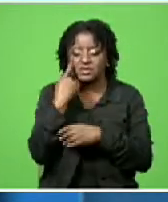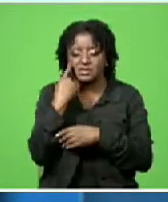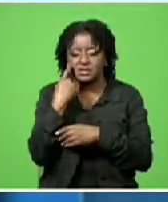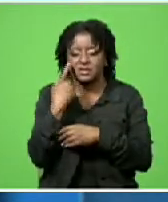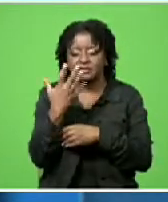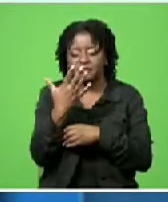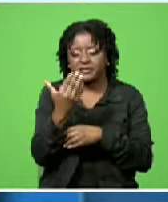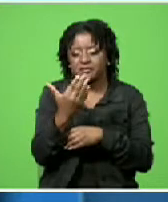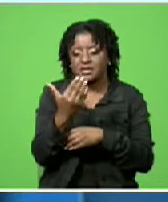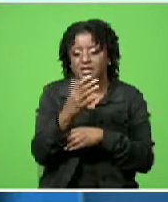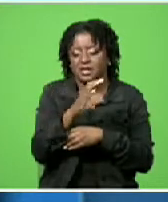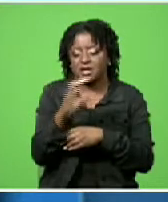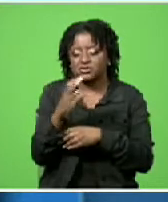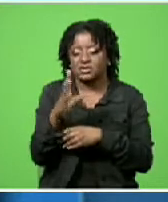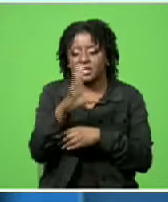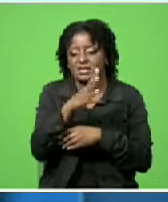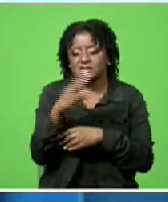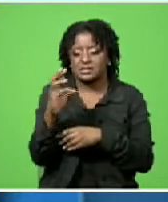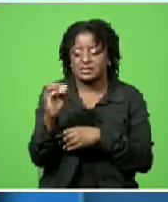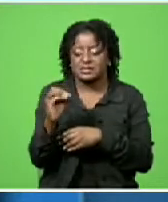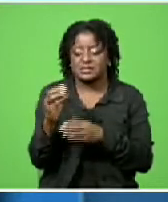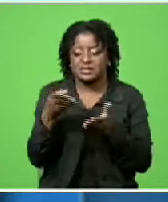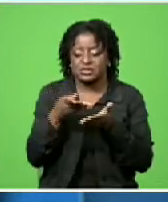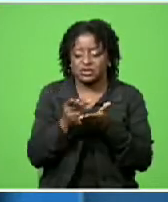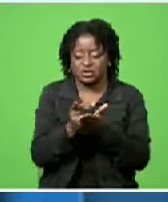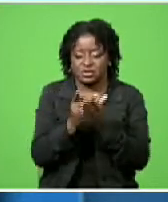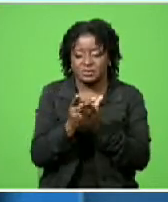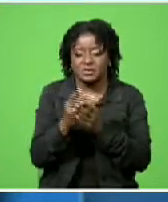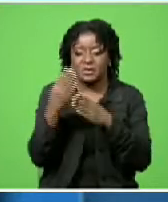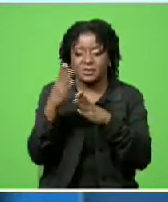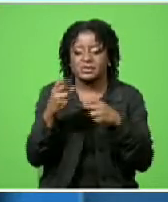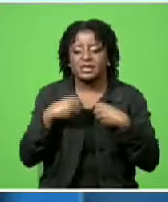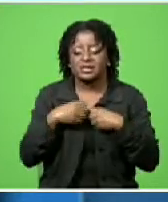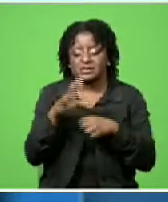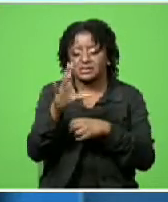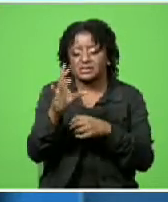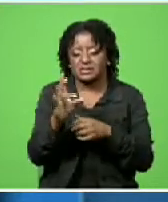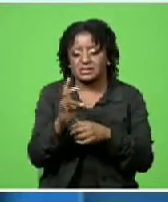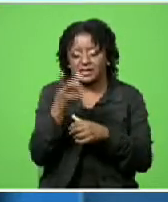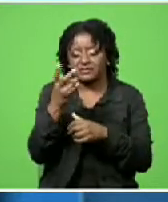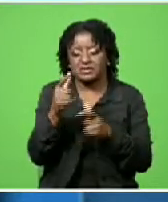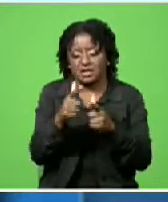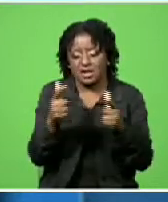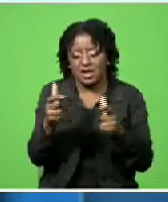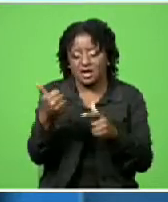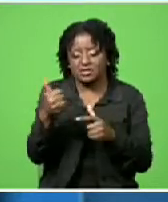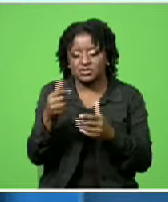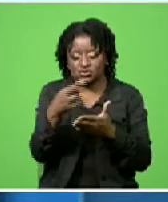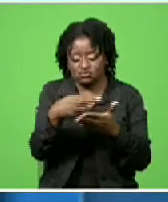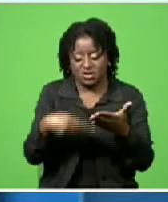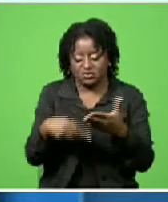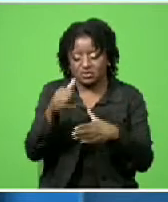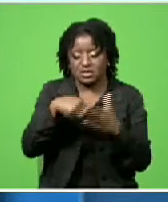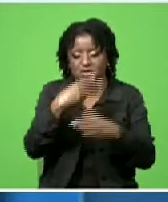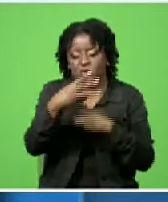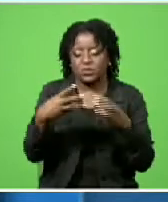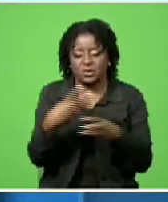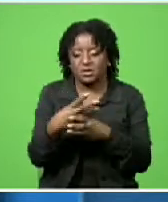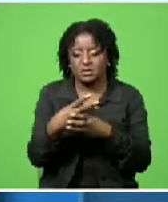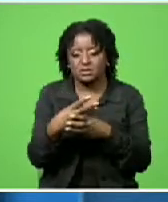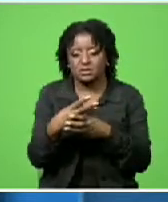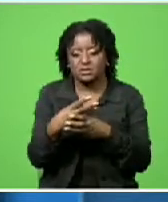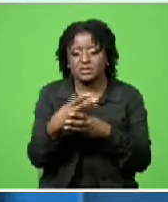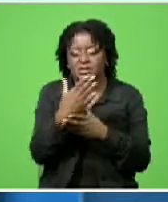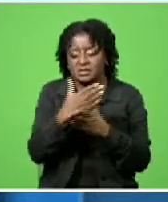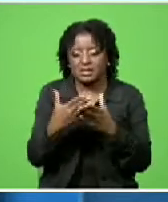1,560 ships, the Bahamas has the seventh largest ship registry in the world, with some of the world's largest cruise liners flying the Bahamas flag.